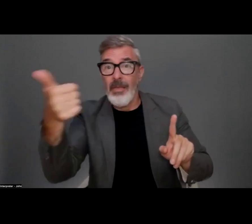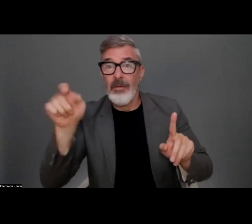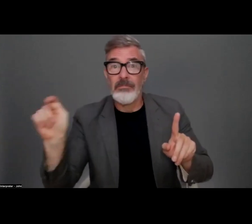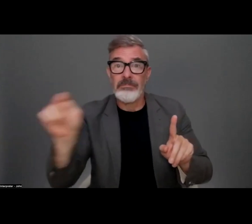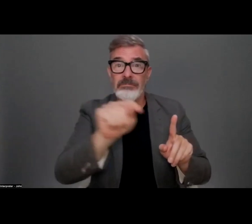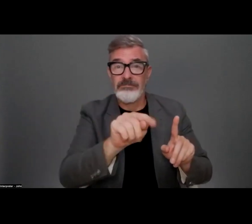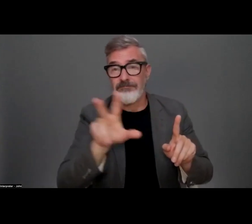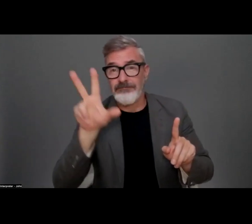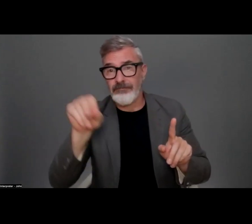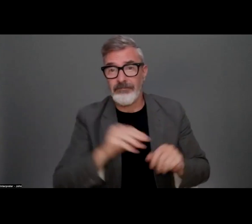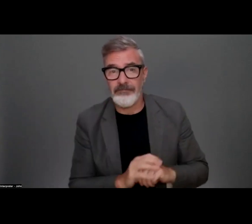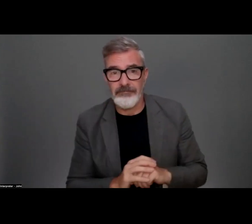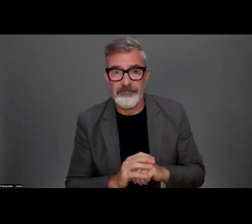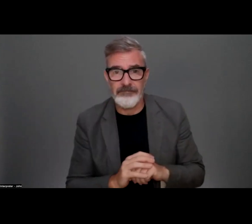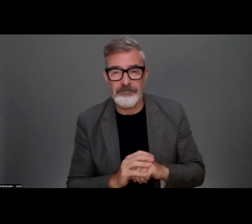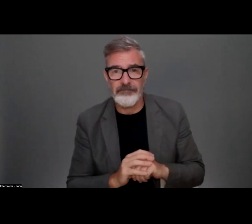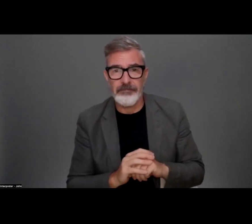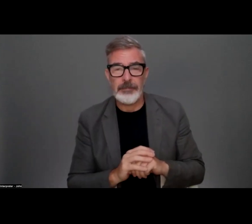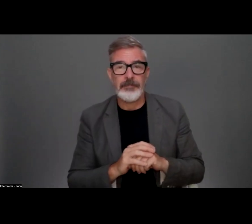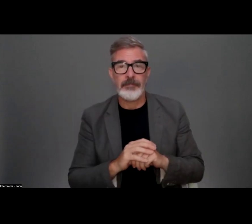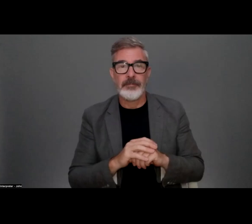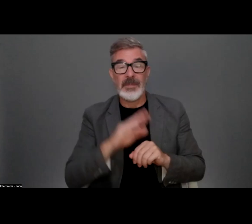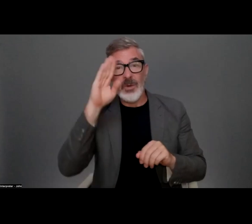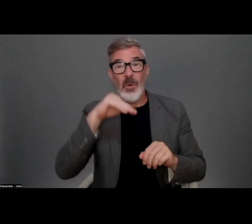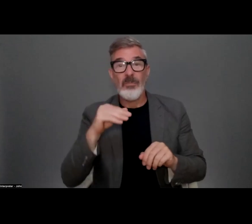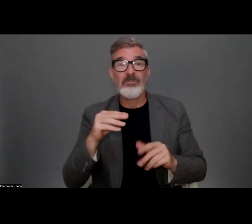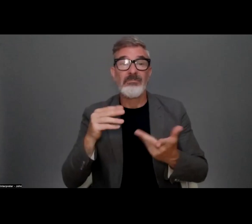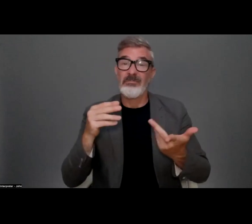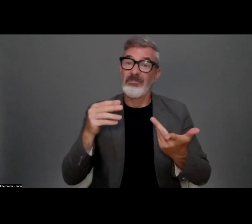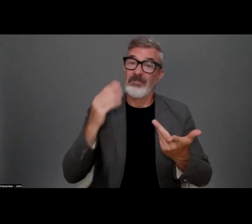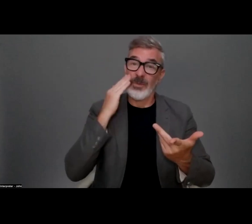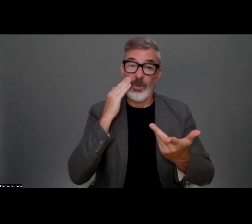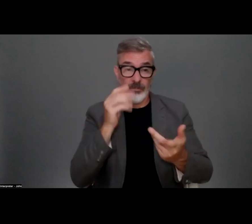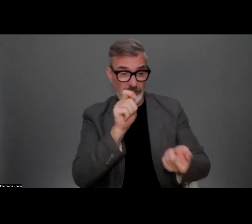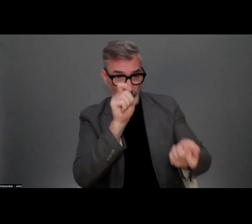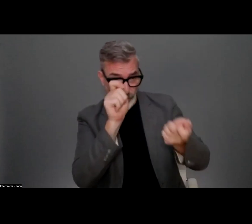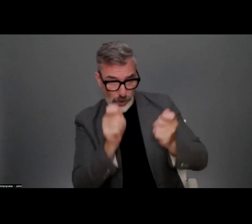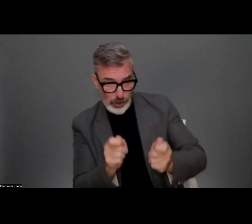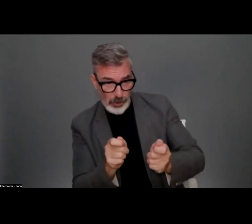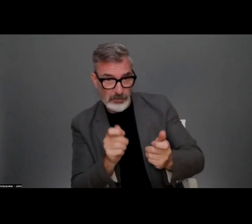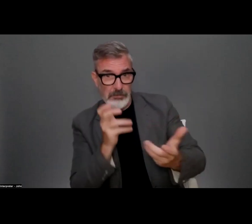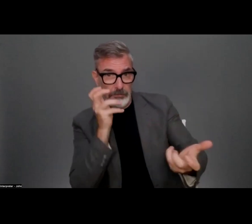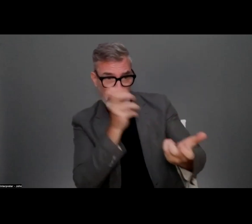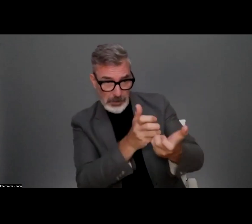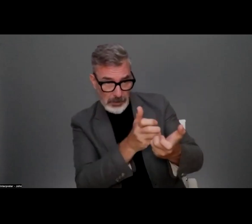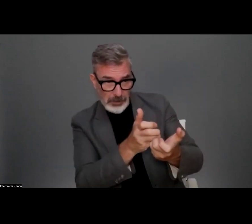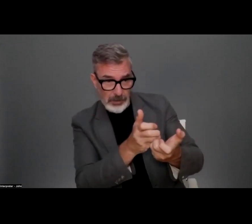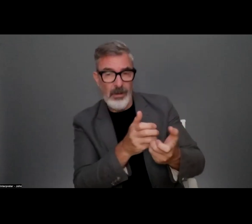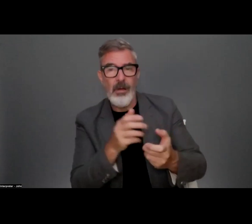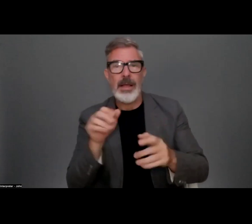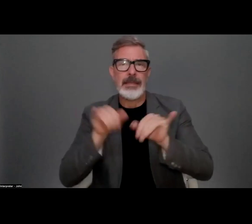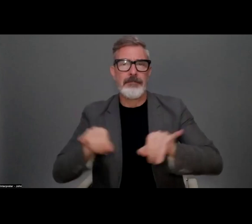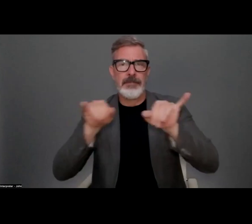sorry, but most people think accommodations come with a terrible continental breakfast.